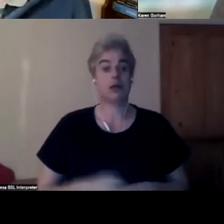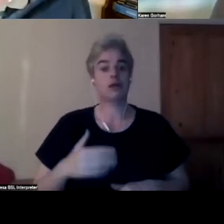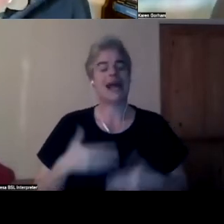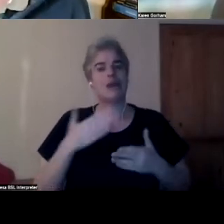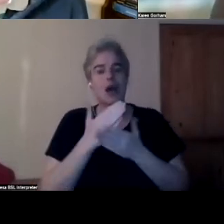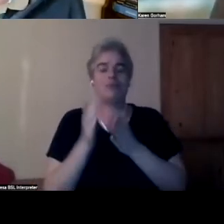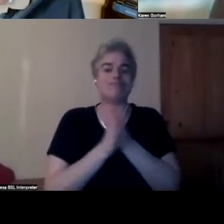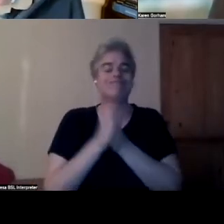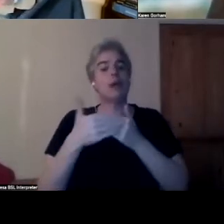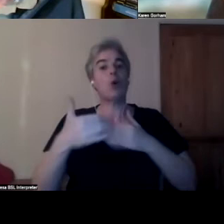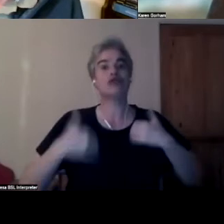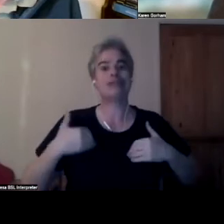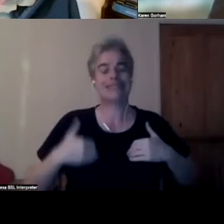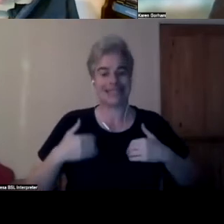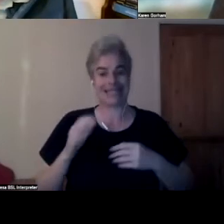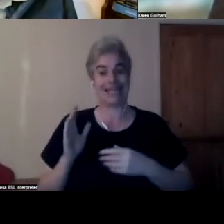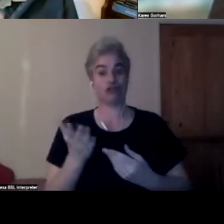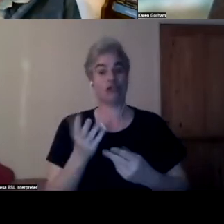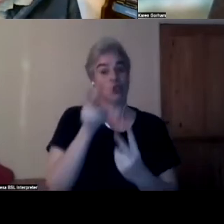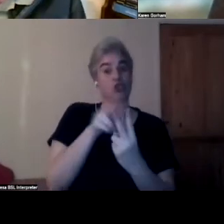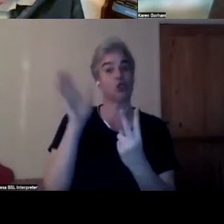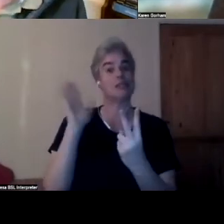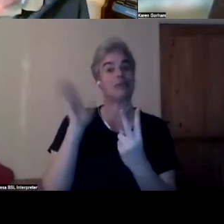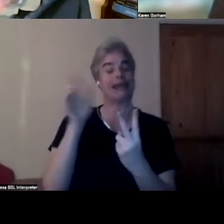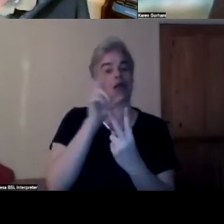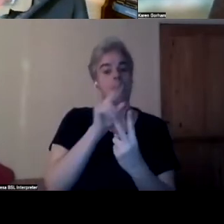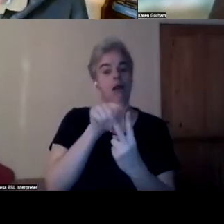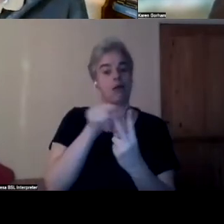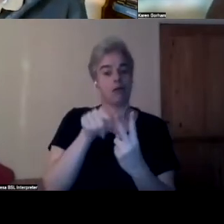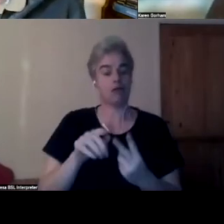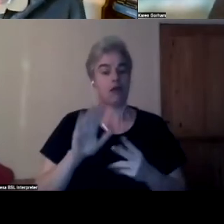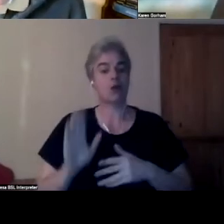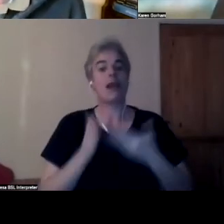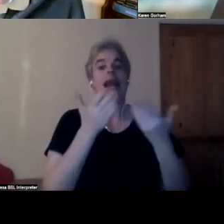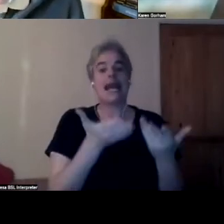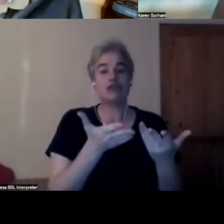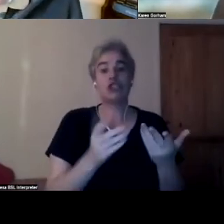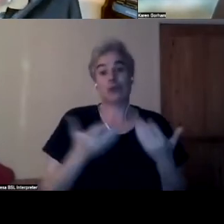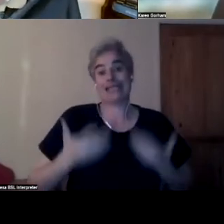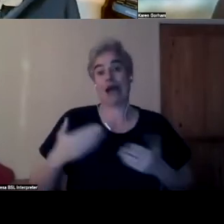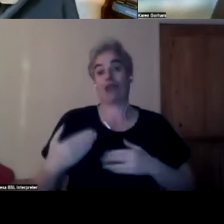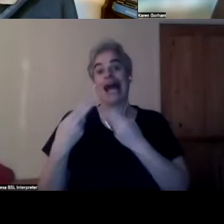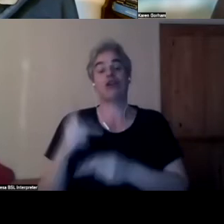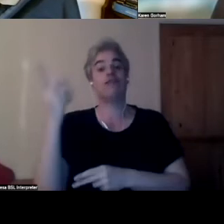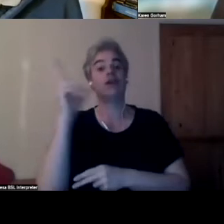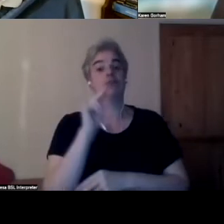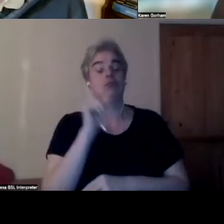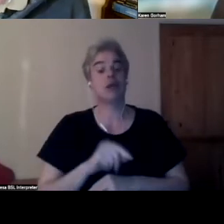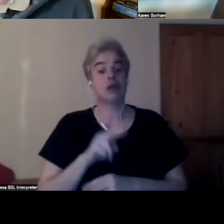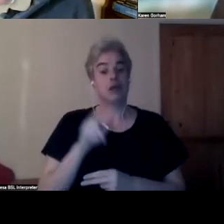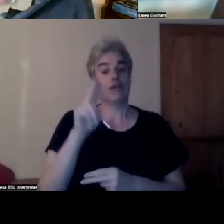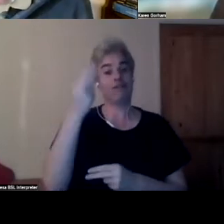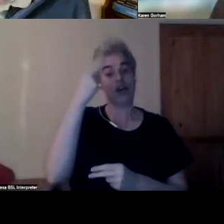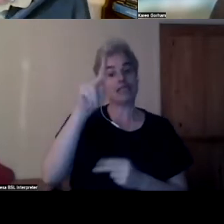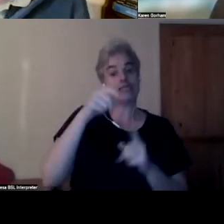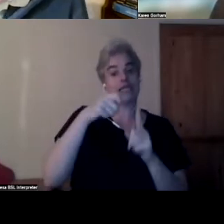and introduce our two speakers. I'll introduce them both now and then hand over to our first speaker. So we have, first of all,